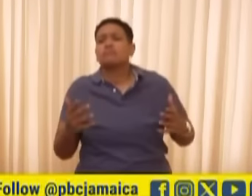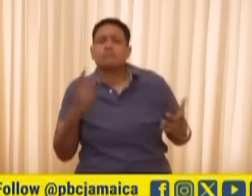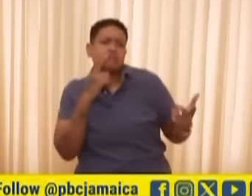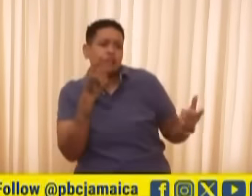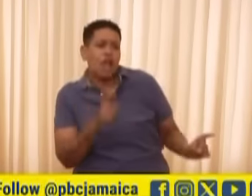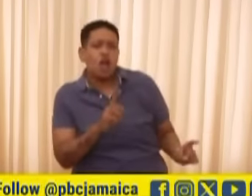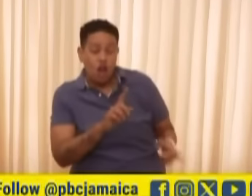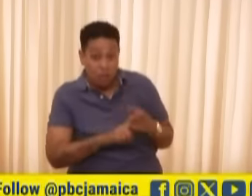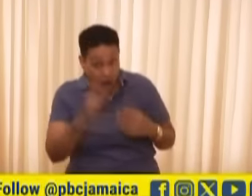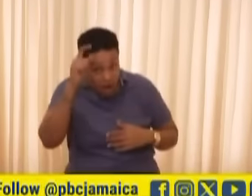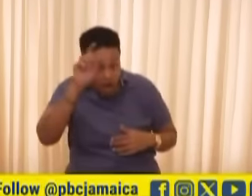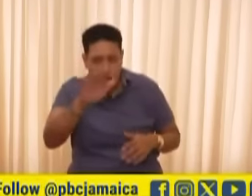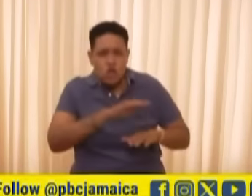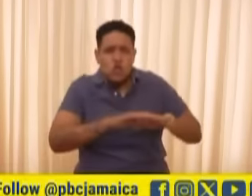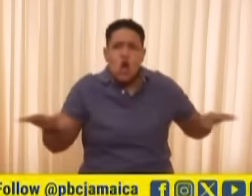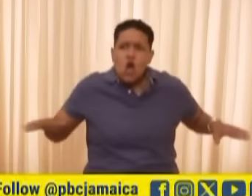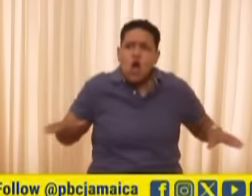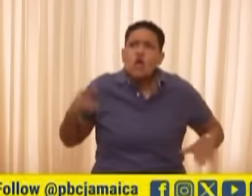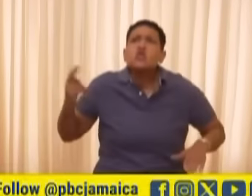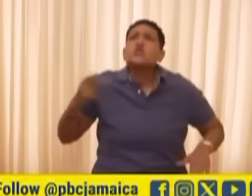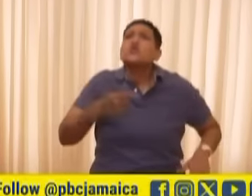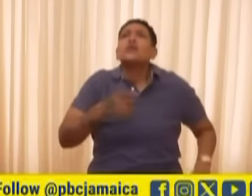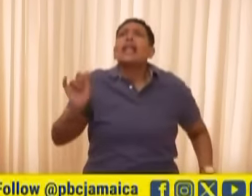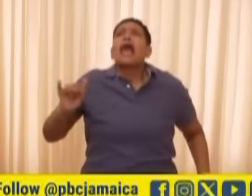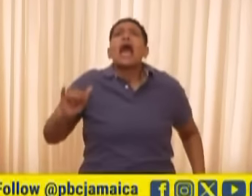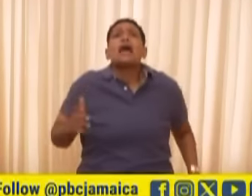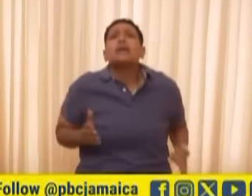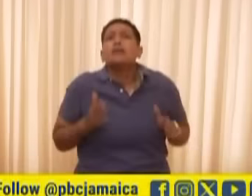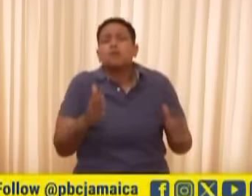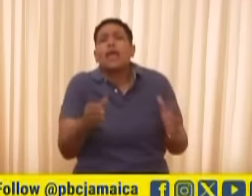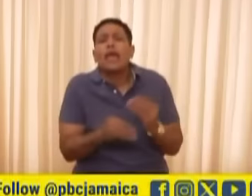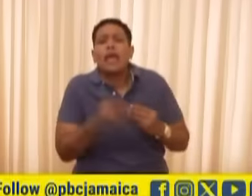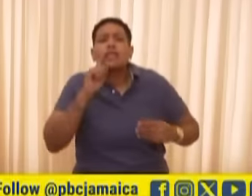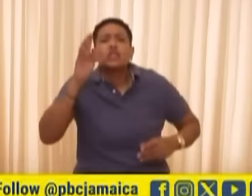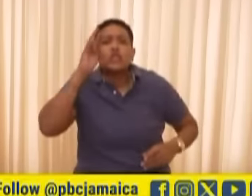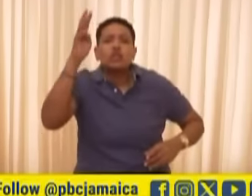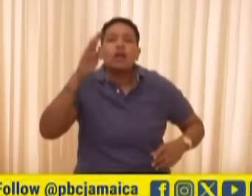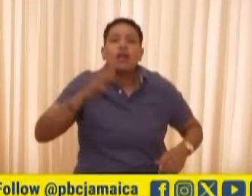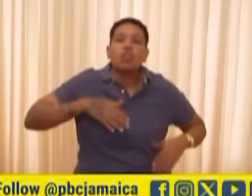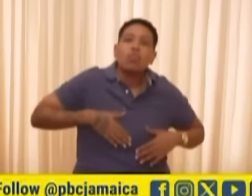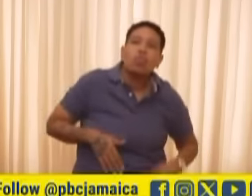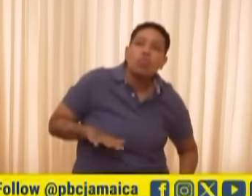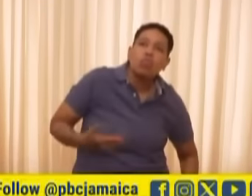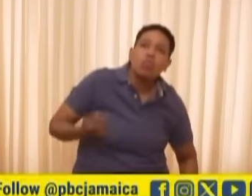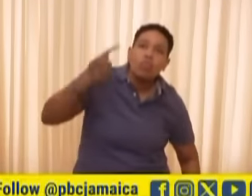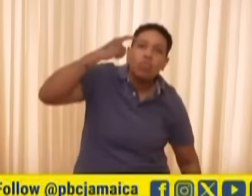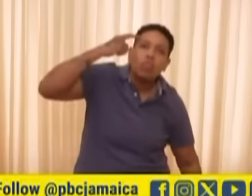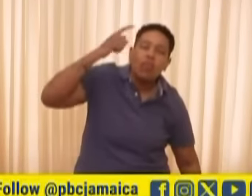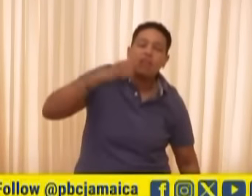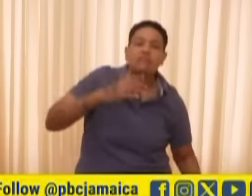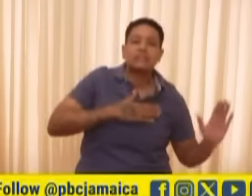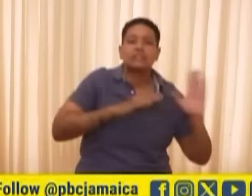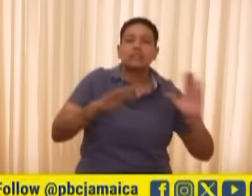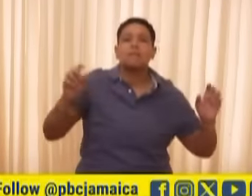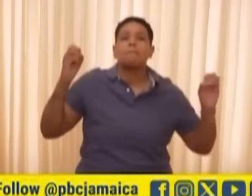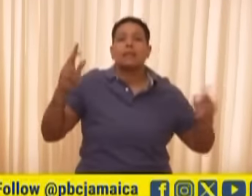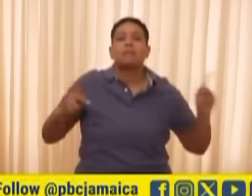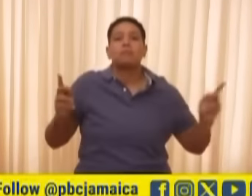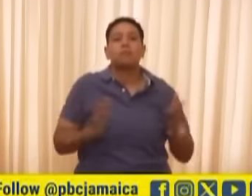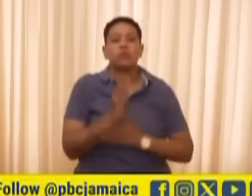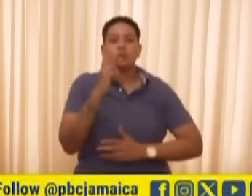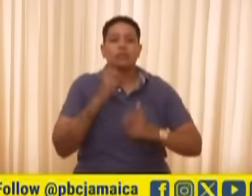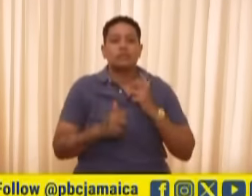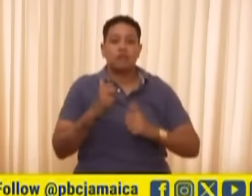occur, but don't use it as a means to create depression in the minds of citizens. And many persons going through